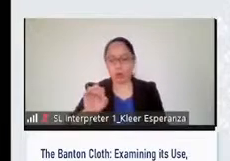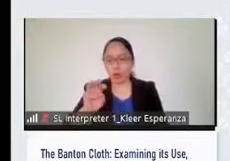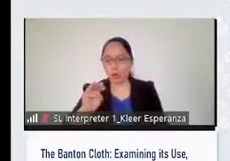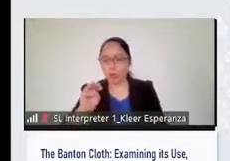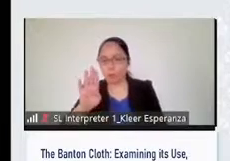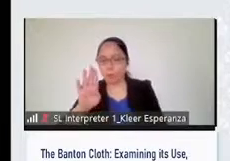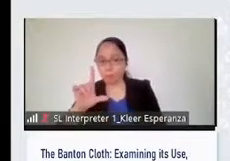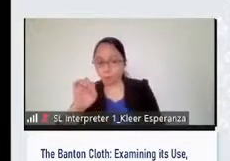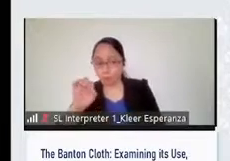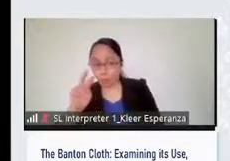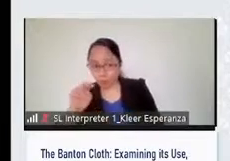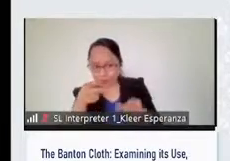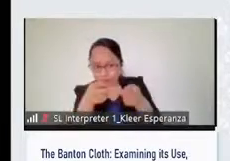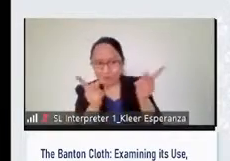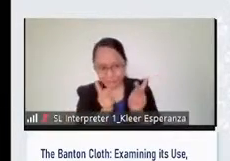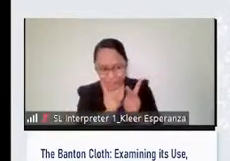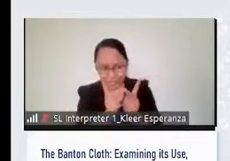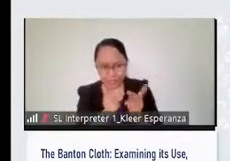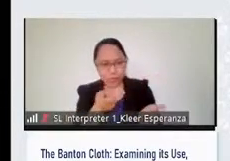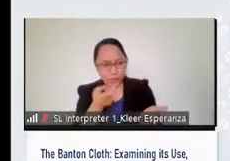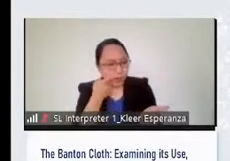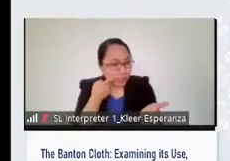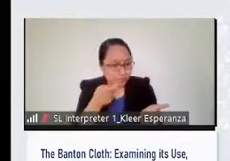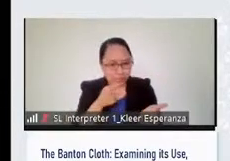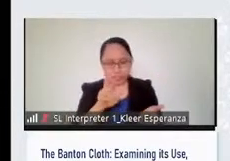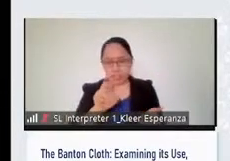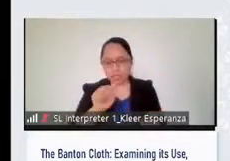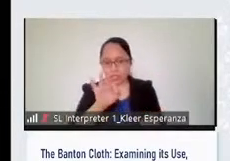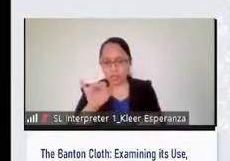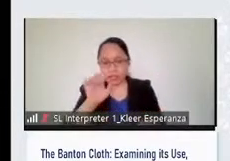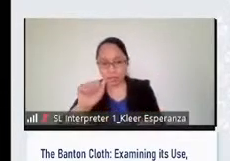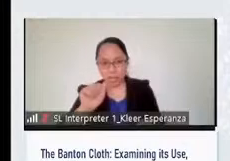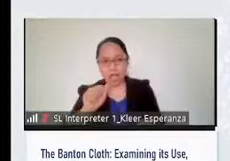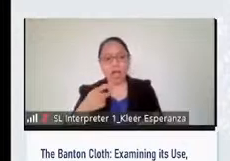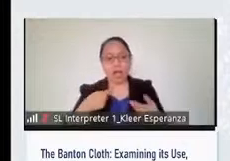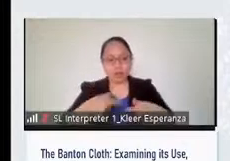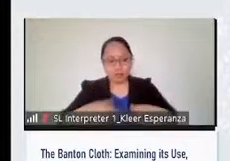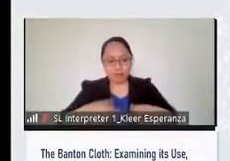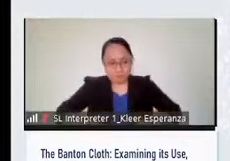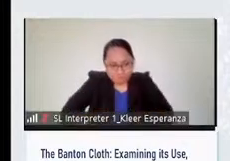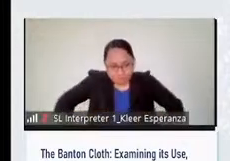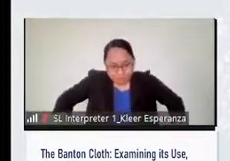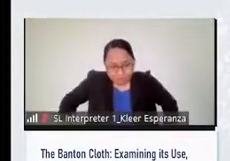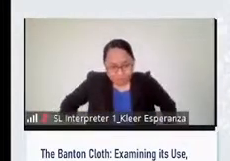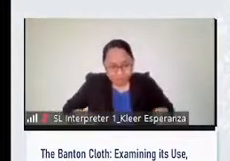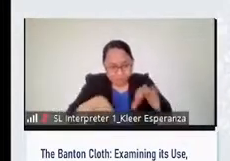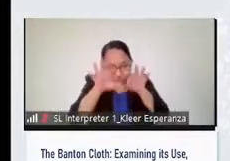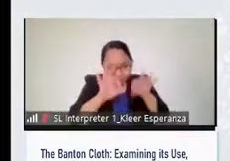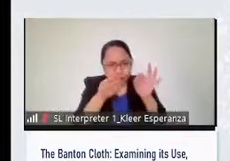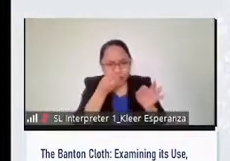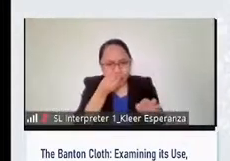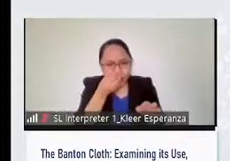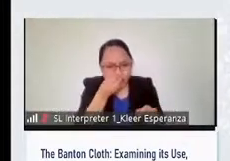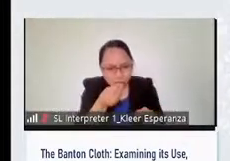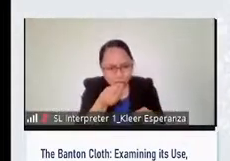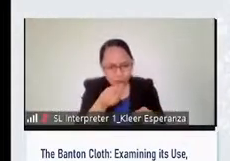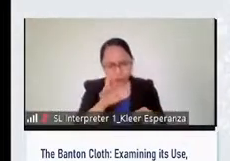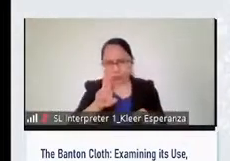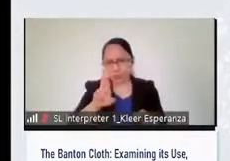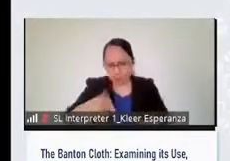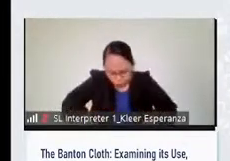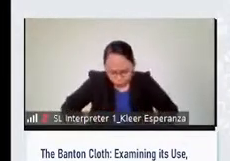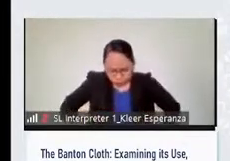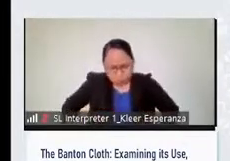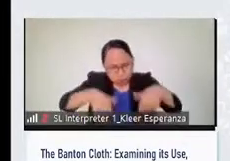The Raffia panel was selected for there are few Raffia weavers in Banton, but they cannot recall if any of any story